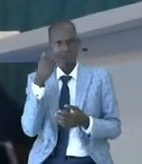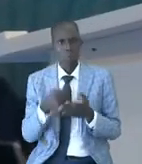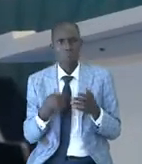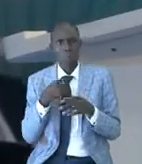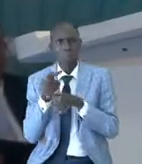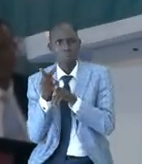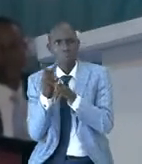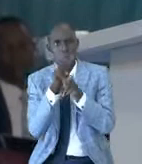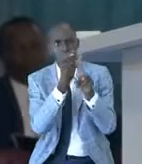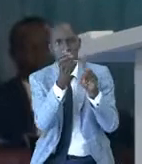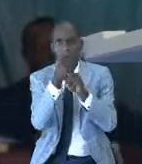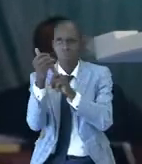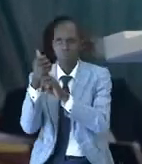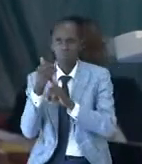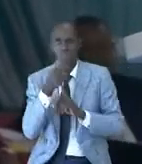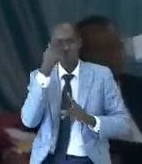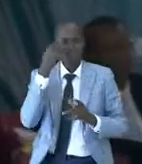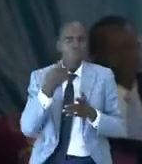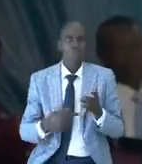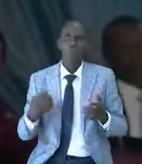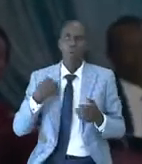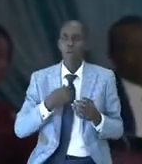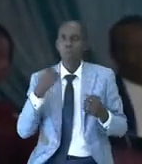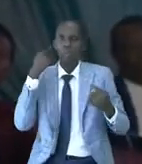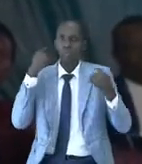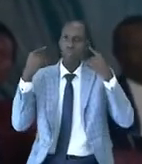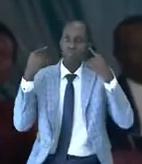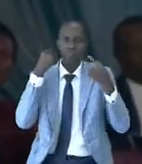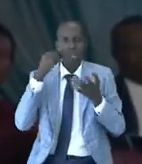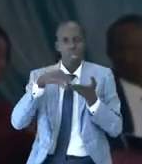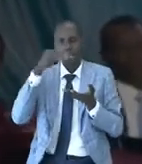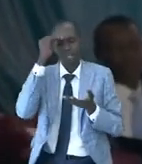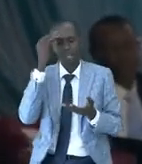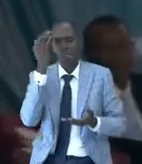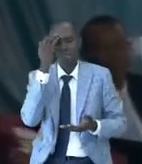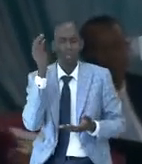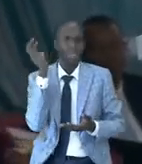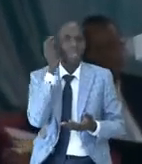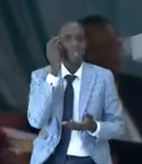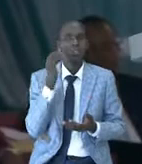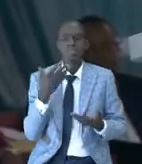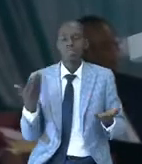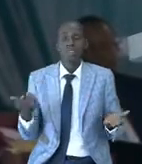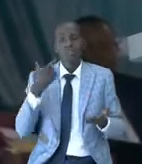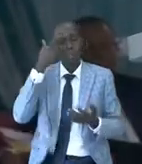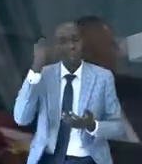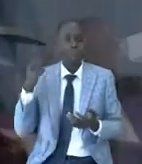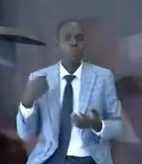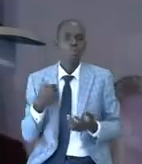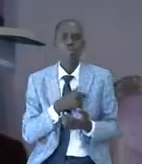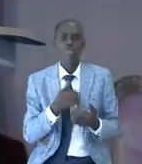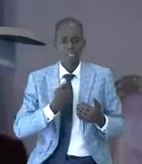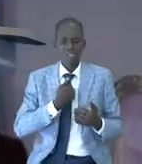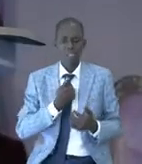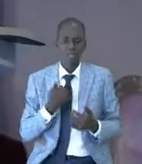have felt, we begin to think about those things and believe those things because we've tried everything.